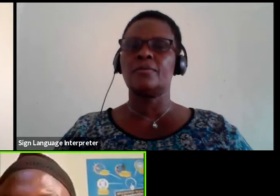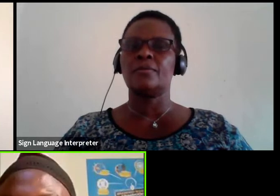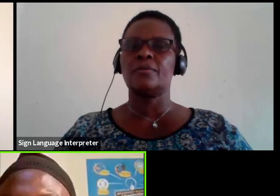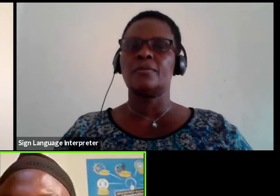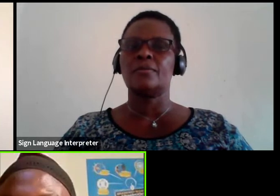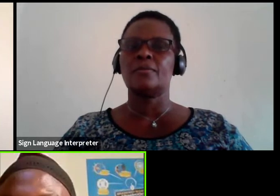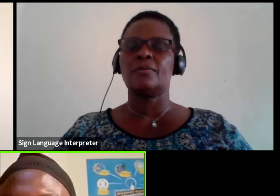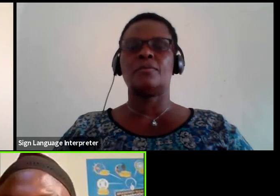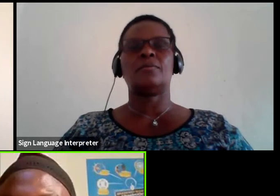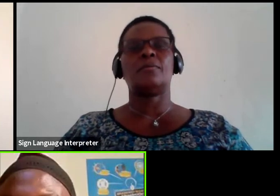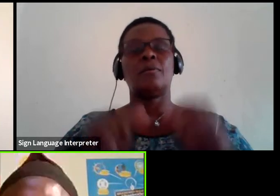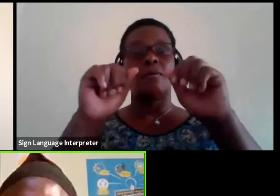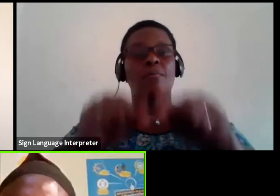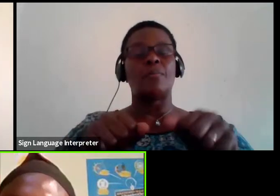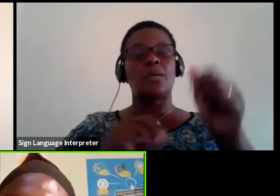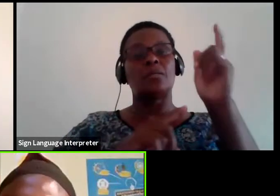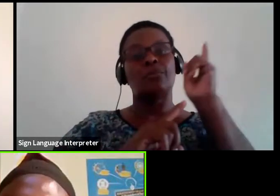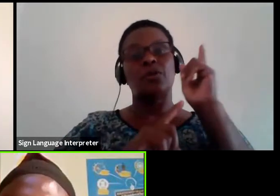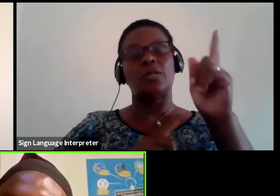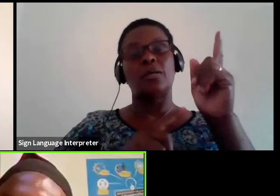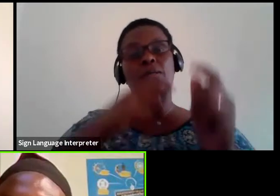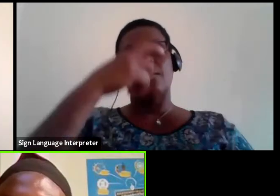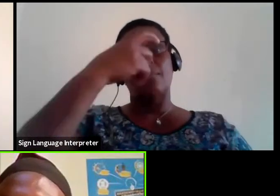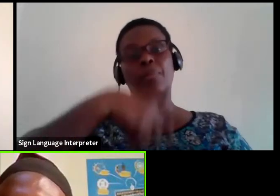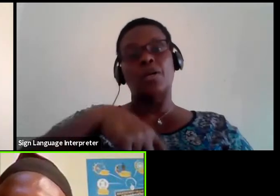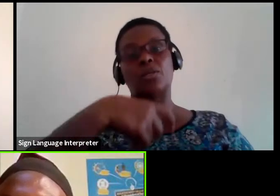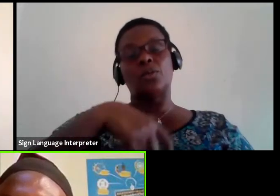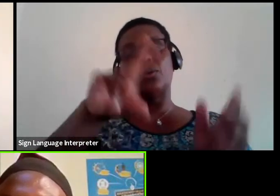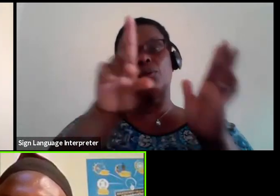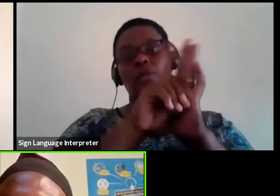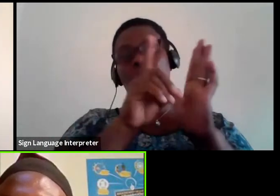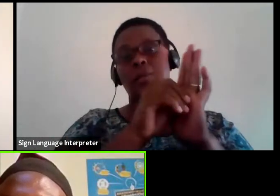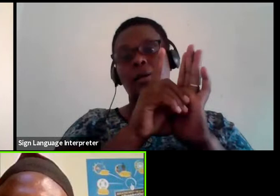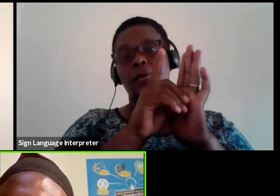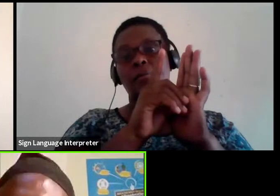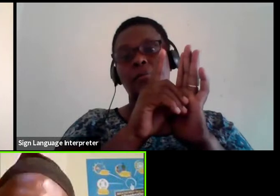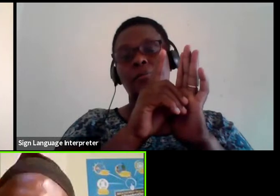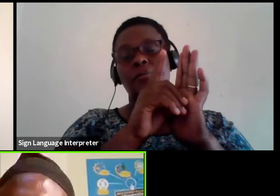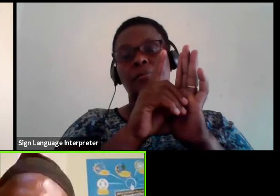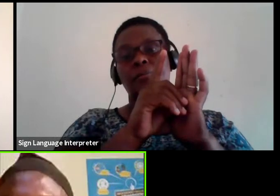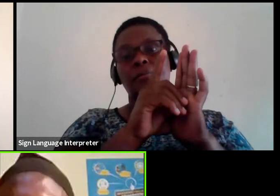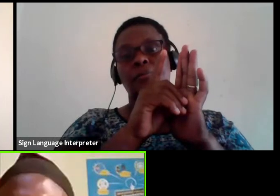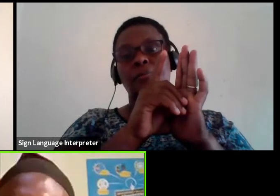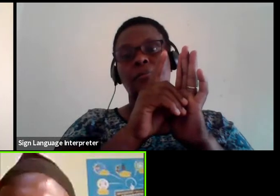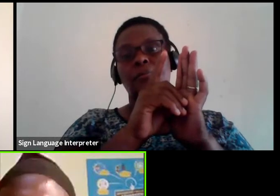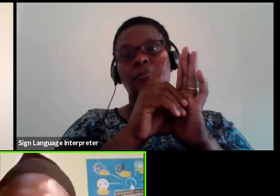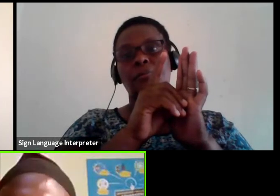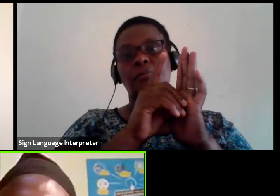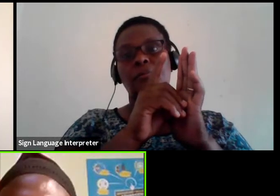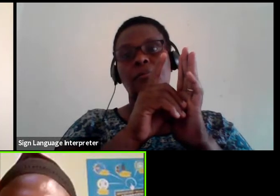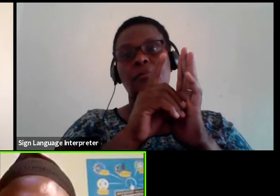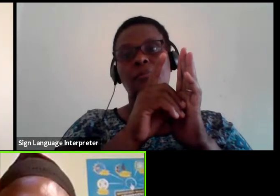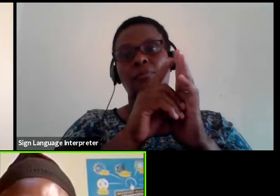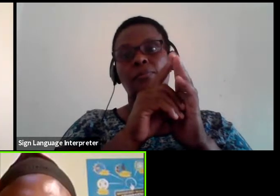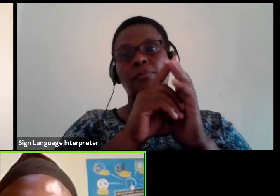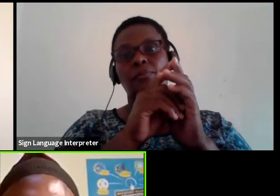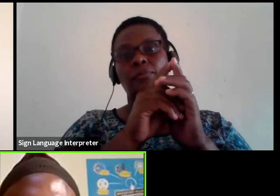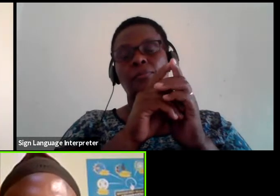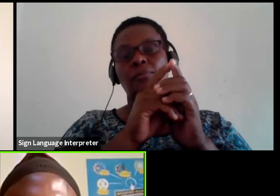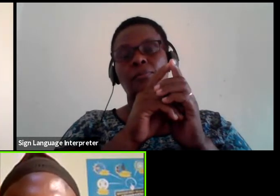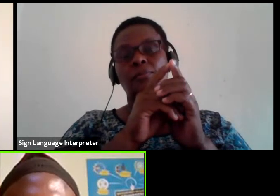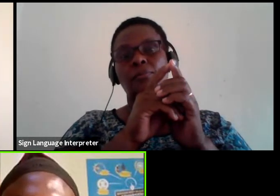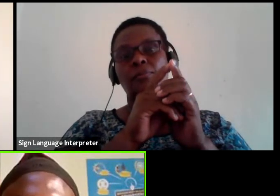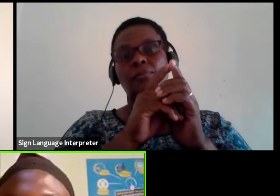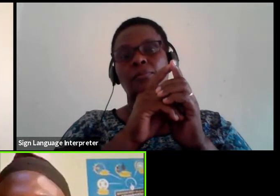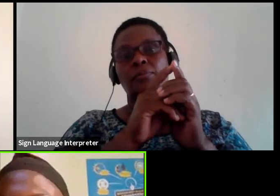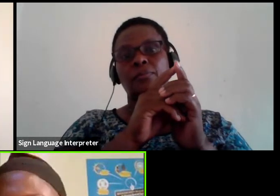court. It's going to be classified under a different type of offense because such laws do not exist. And yes, Derek, thank